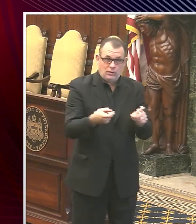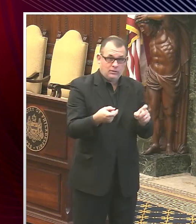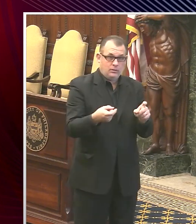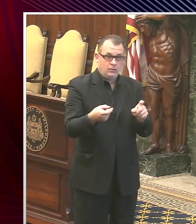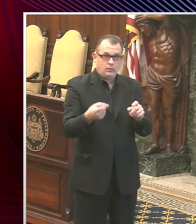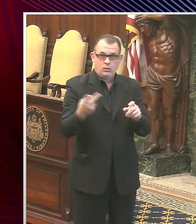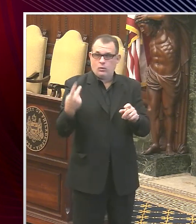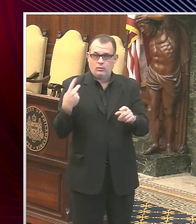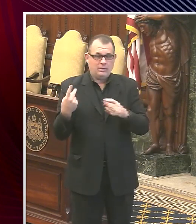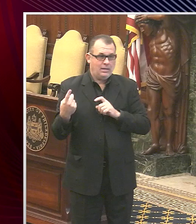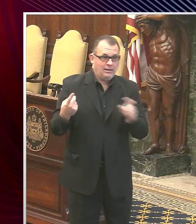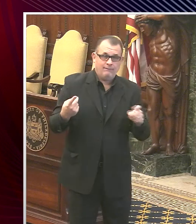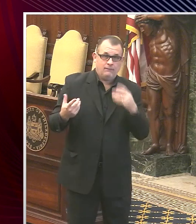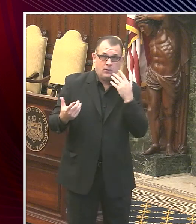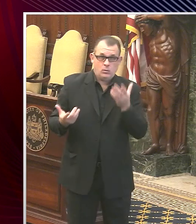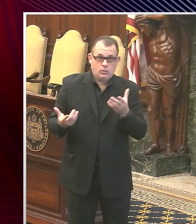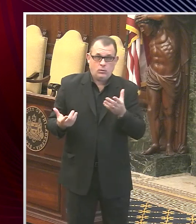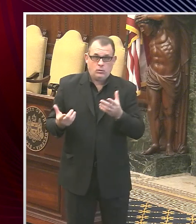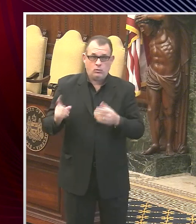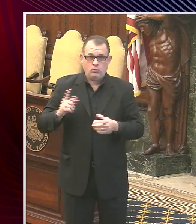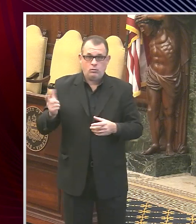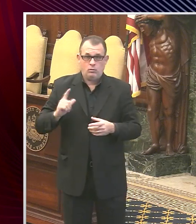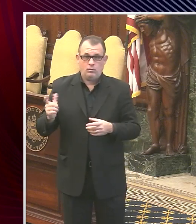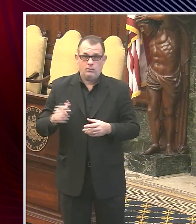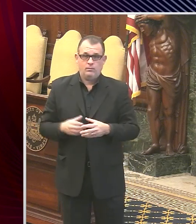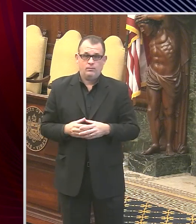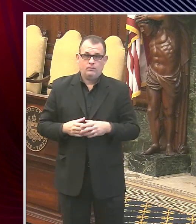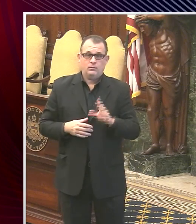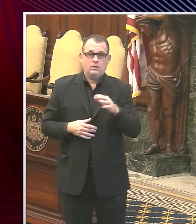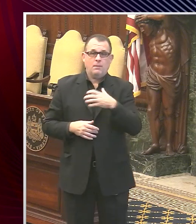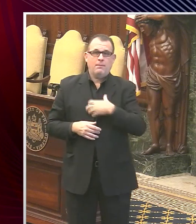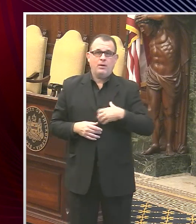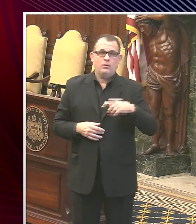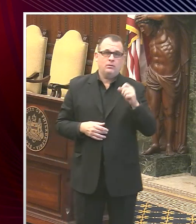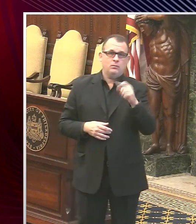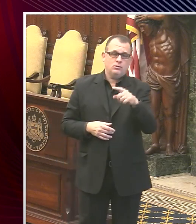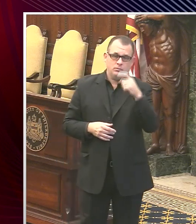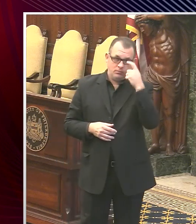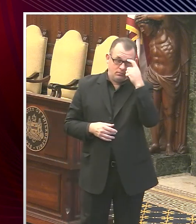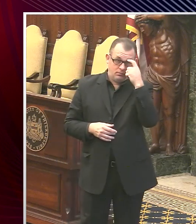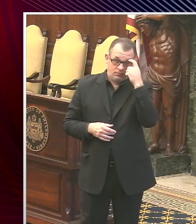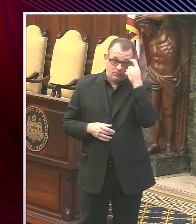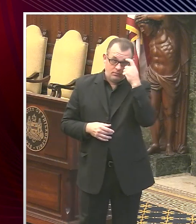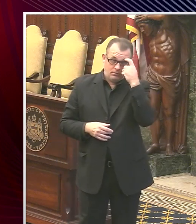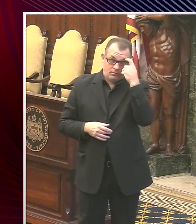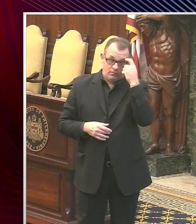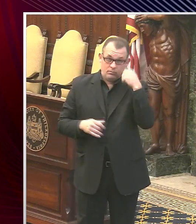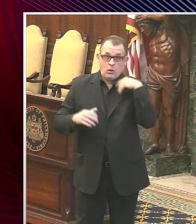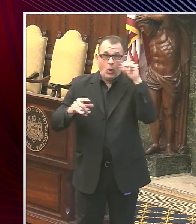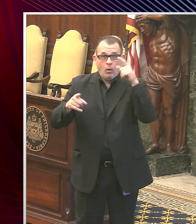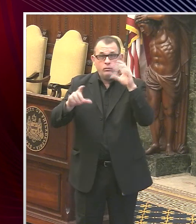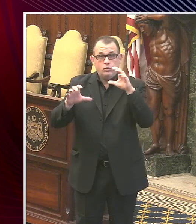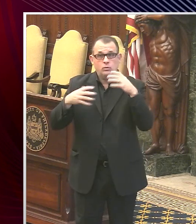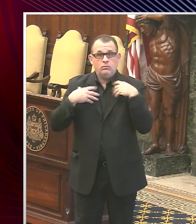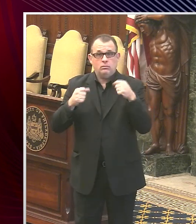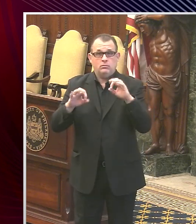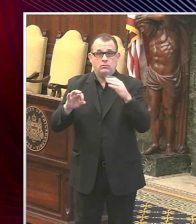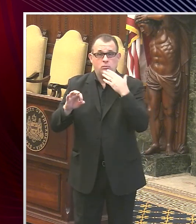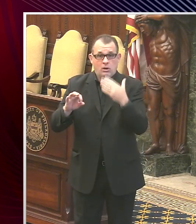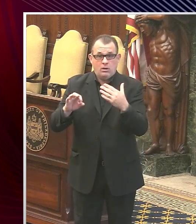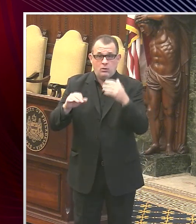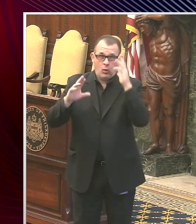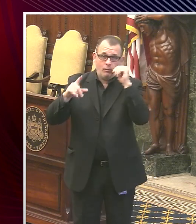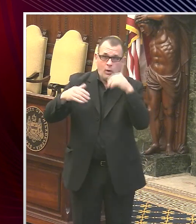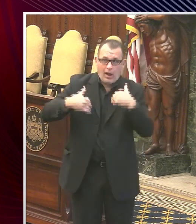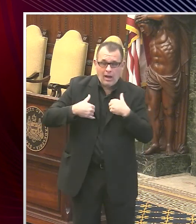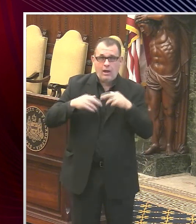Gotcha. Thanks. And for the mayor, I hope you are doing well in quarantine, that you don't have the virus. But